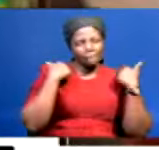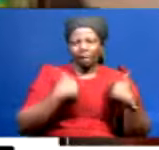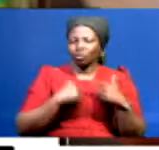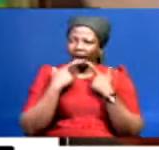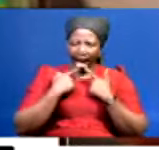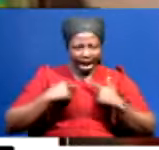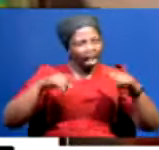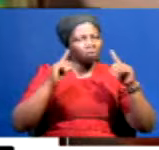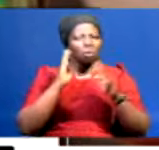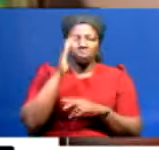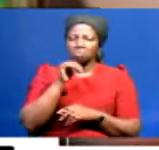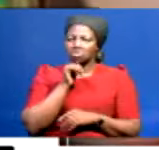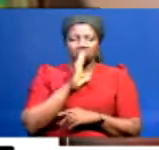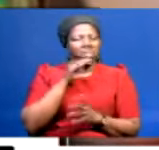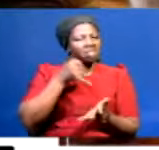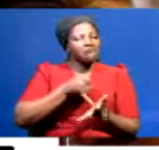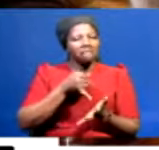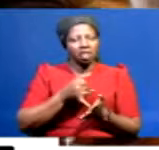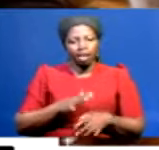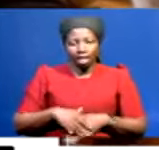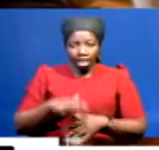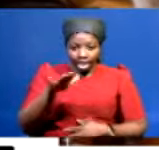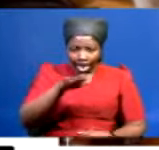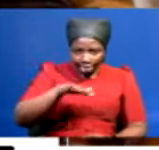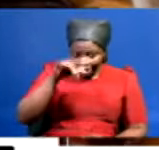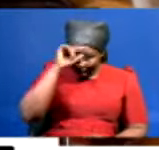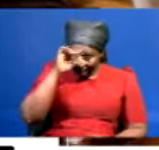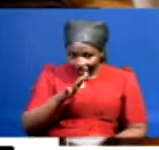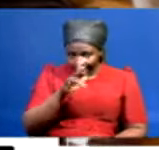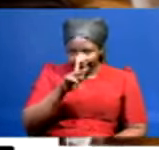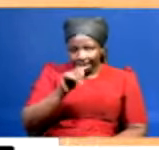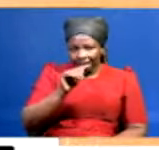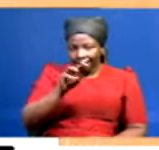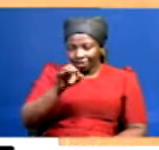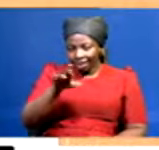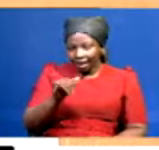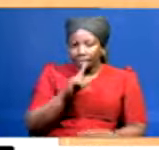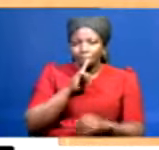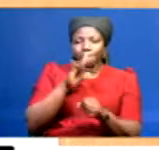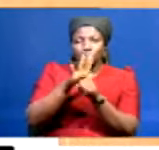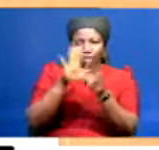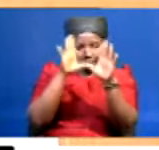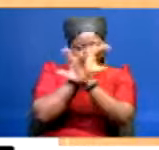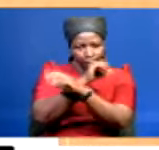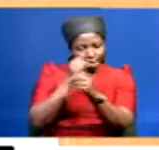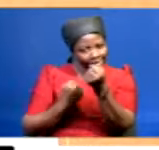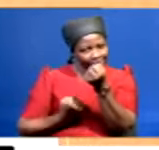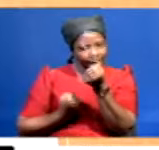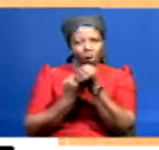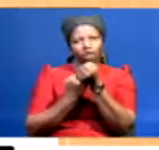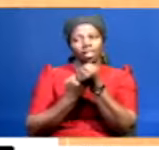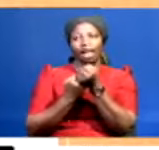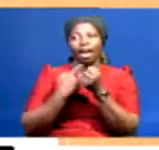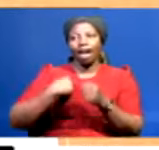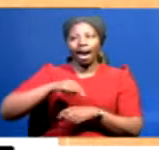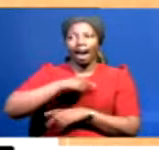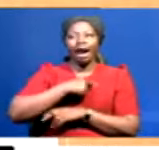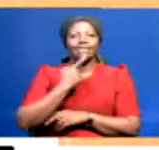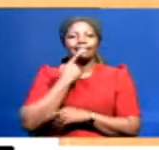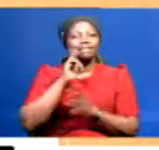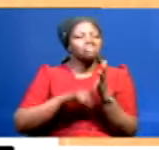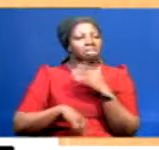kuweko. Area Governor Kawira Mwangaza assured the president of support. Sisi rais tumesema atuwekelei masufuria kwa